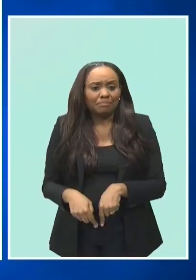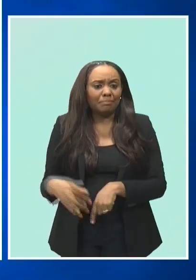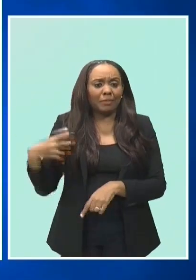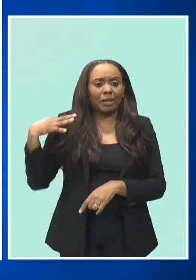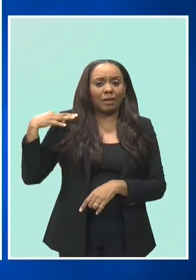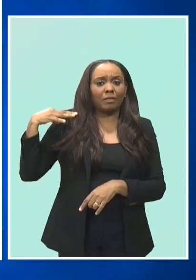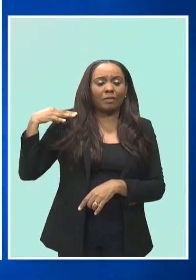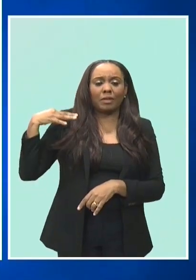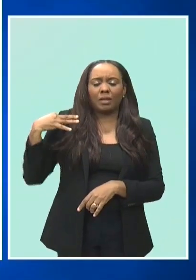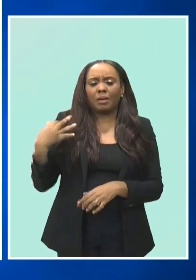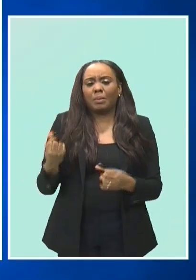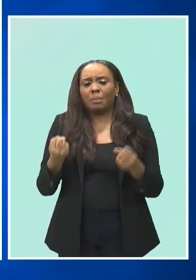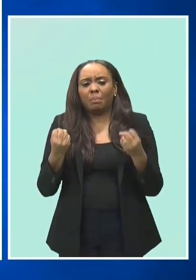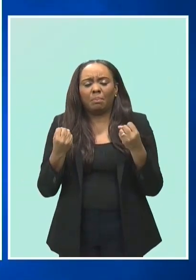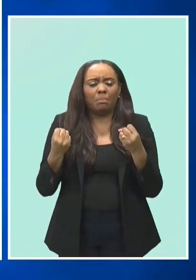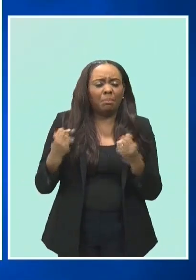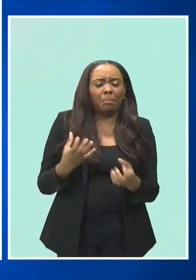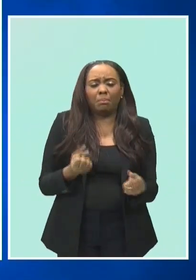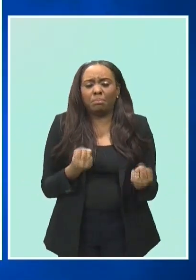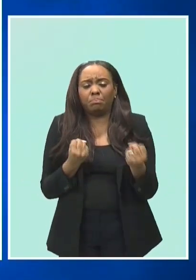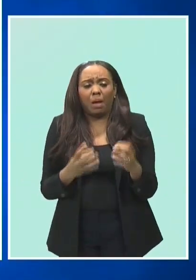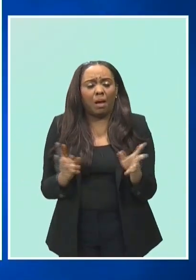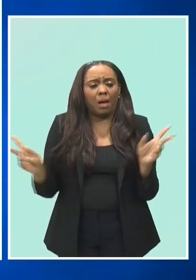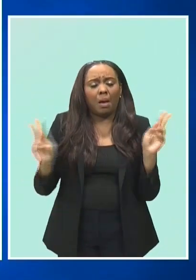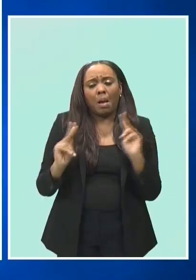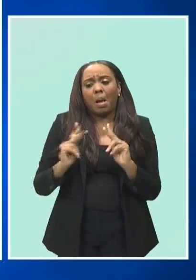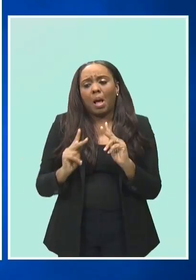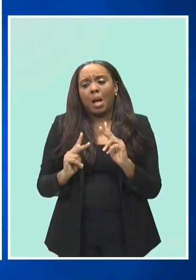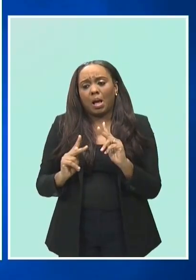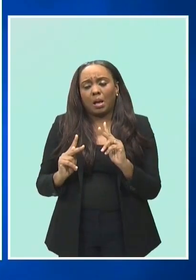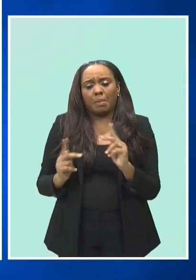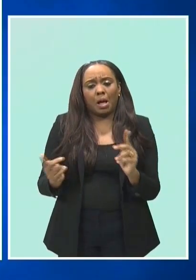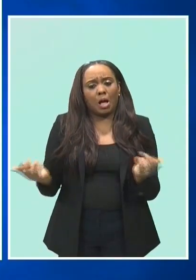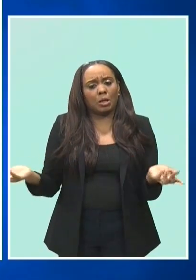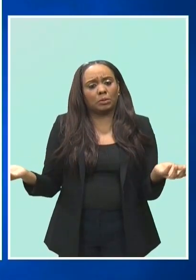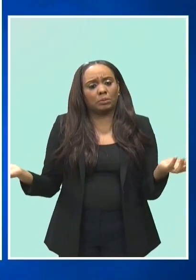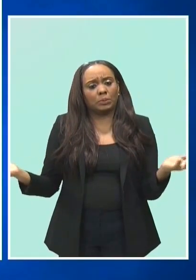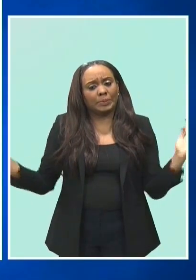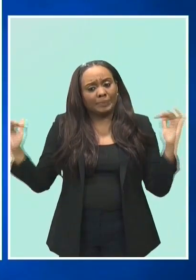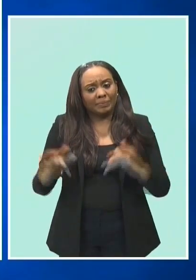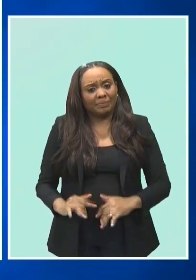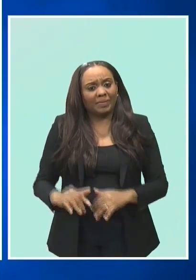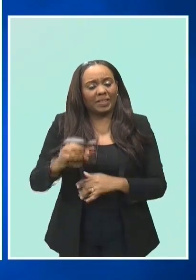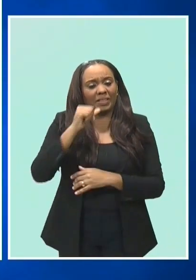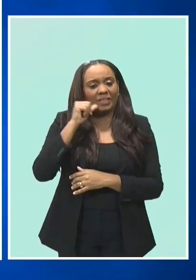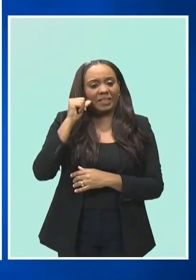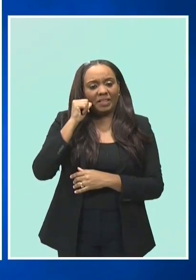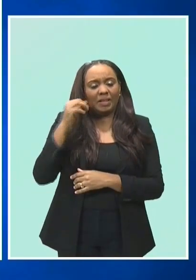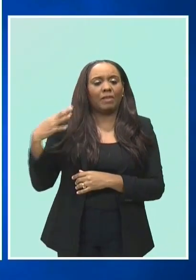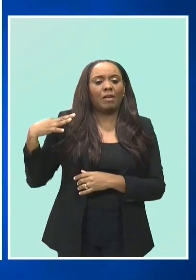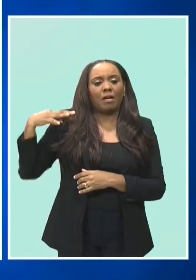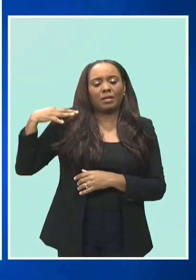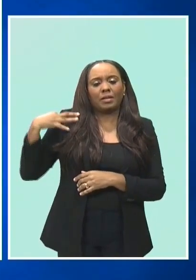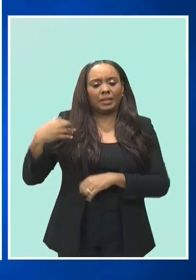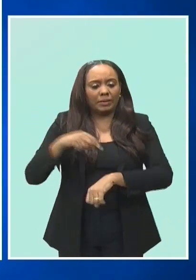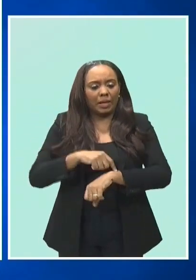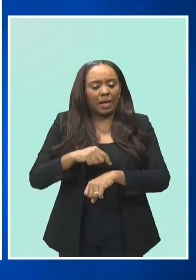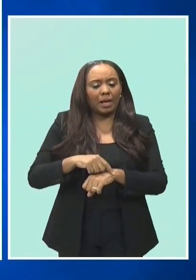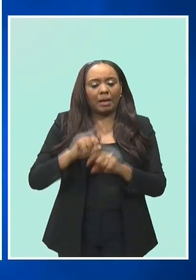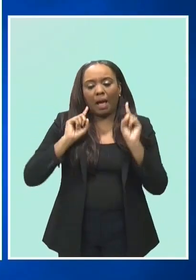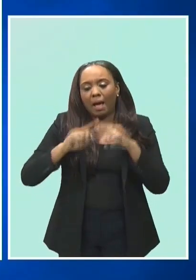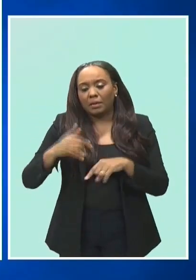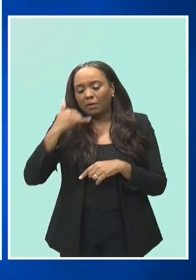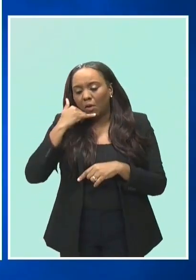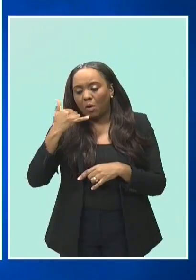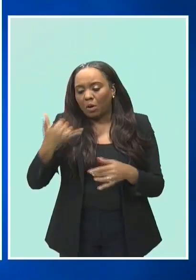the dozens, the scores of people who turned up at CBC yesterday to volunteer their time, to man